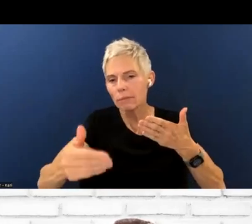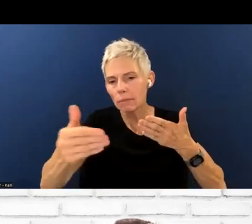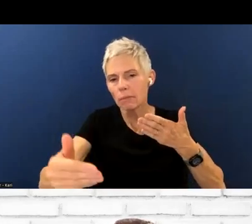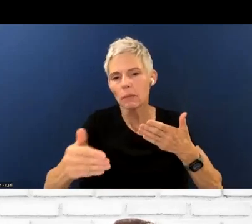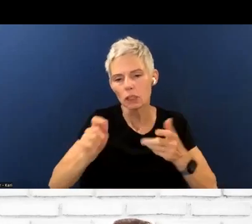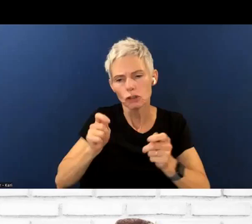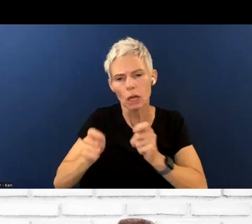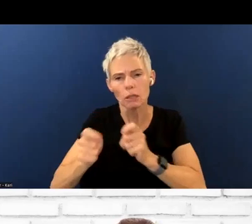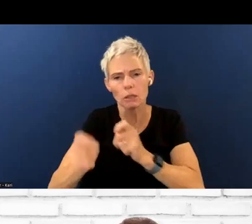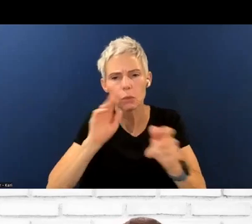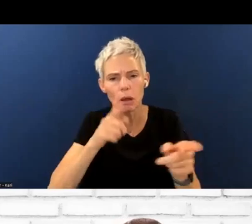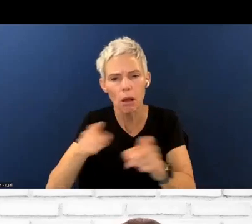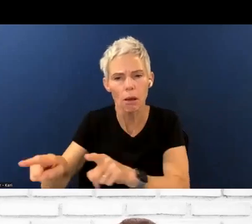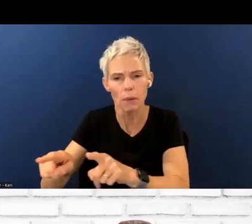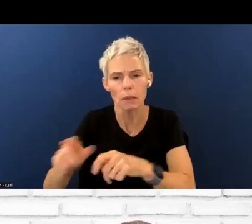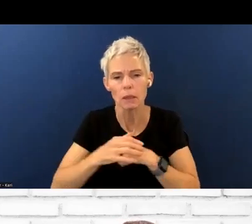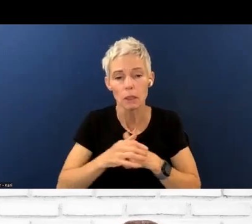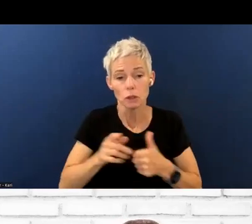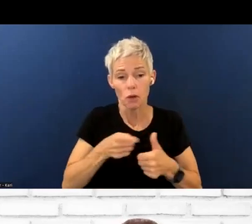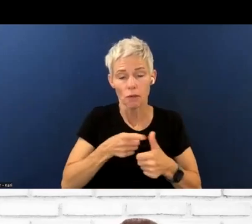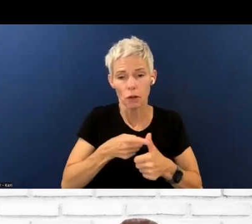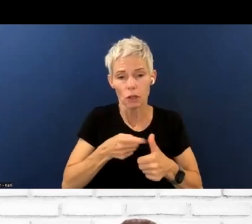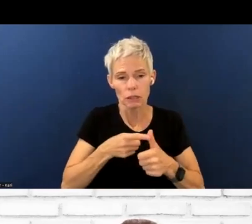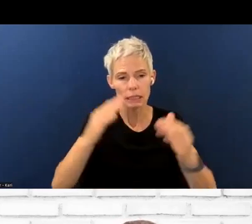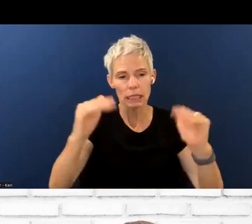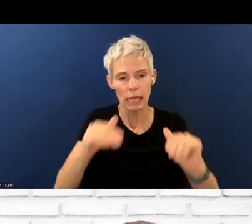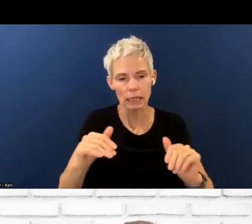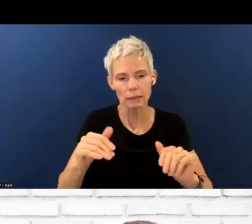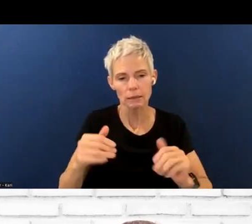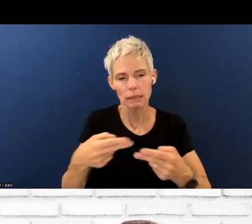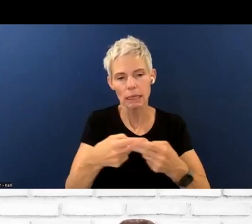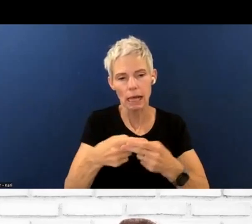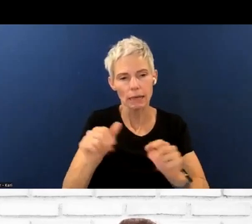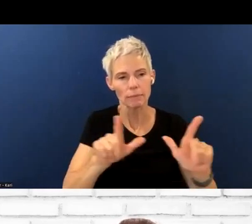changes. So let's first of all go to the next slide.